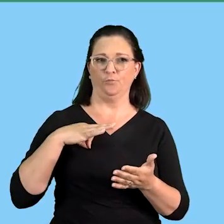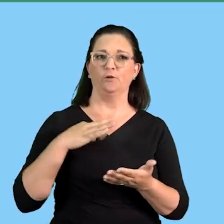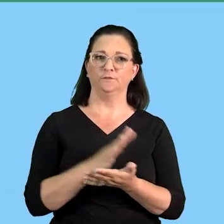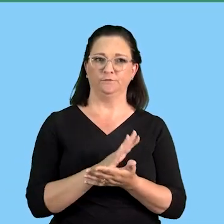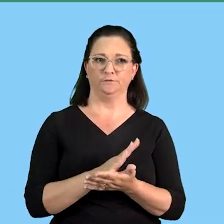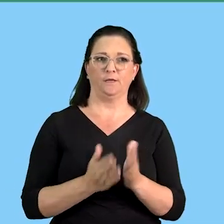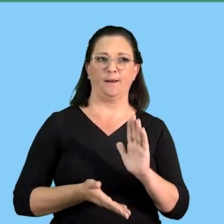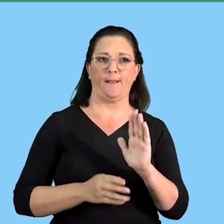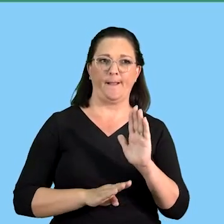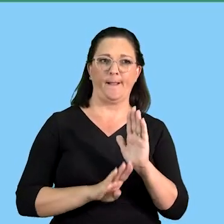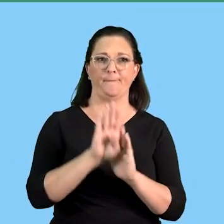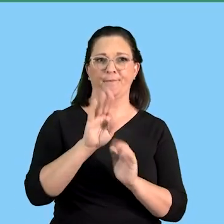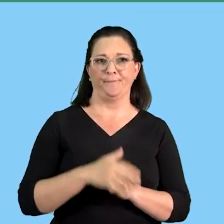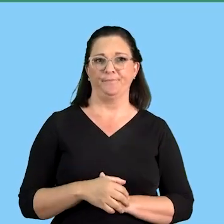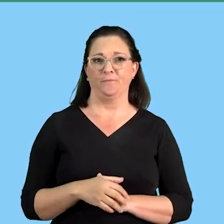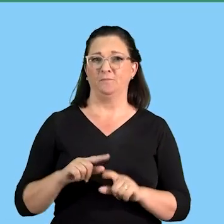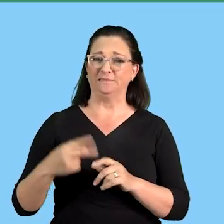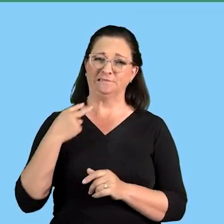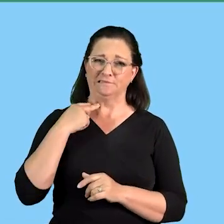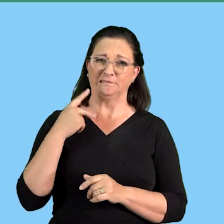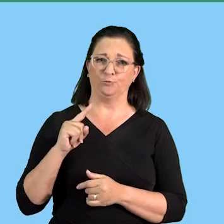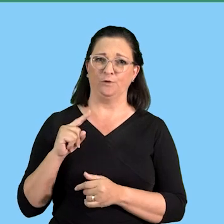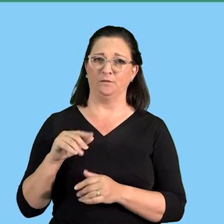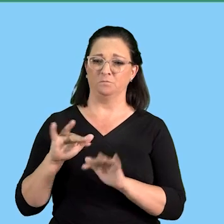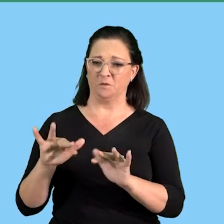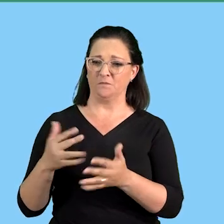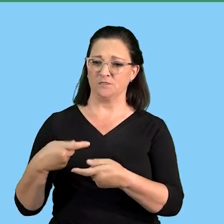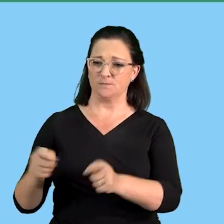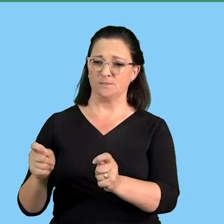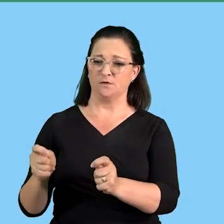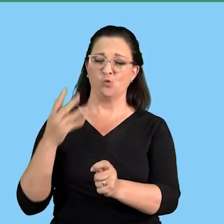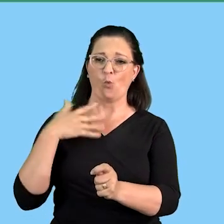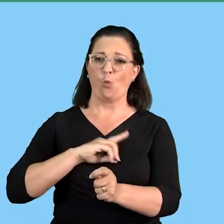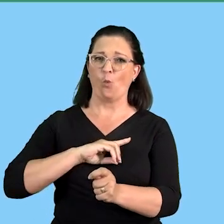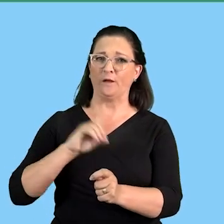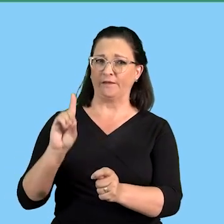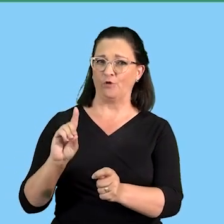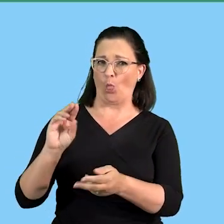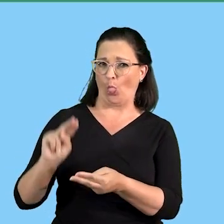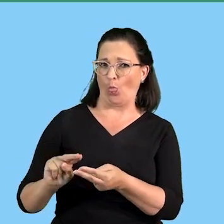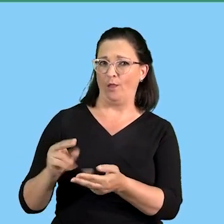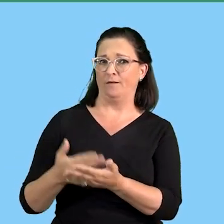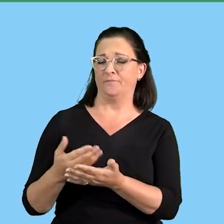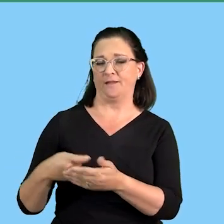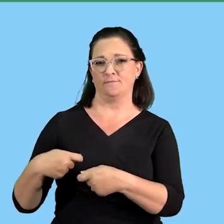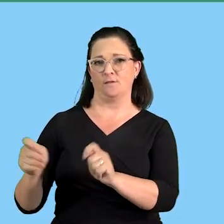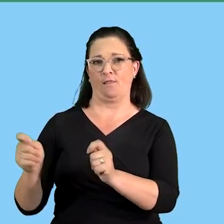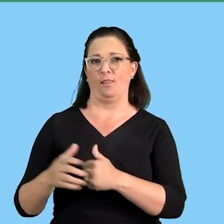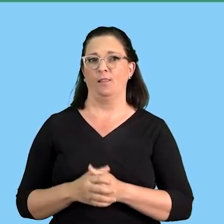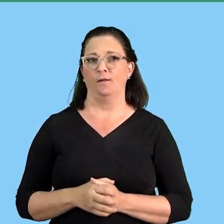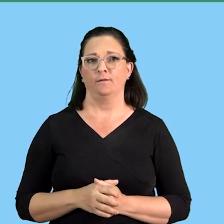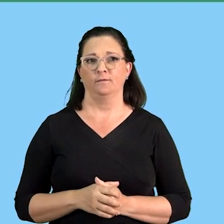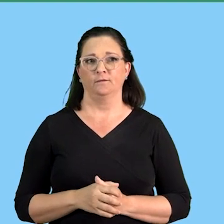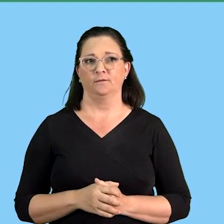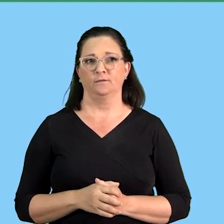shares. Then looking into the failure, shareholders may sell their shares when dividends are low, resulting in a drop in the share price.